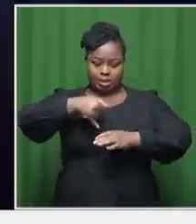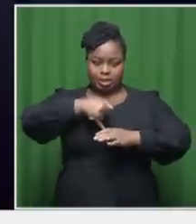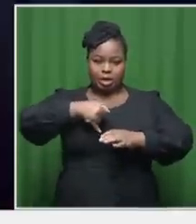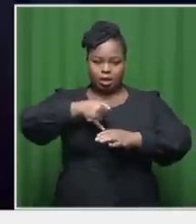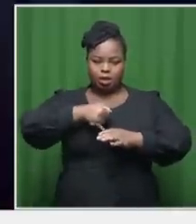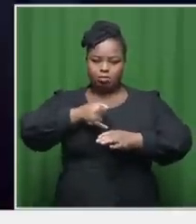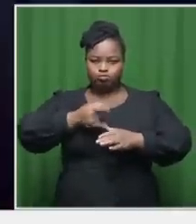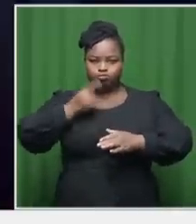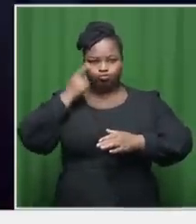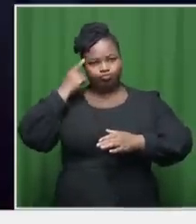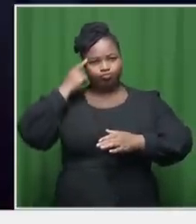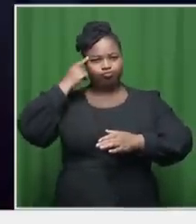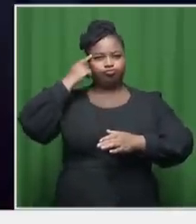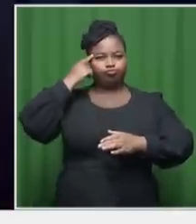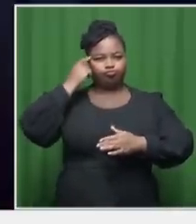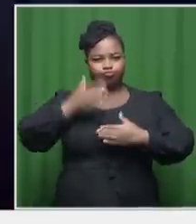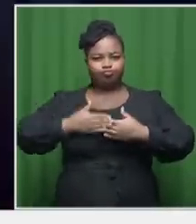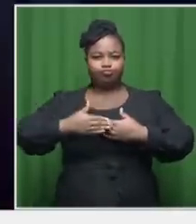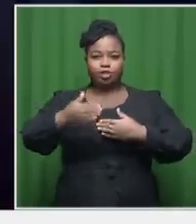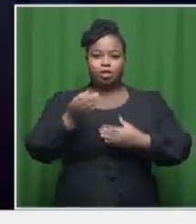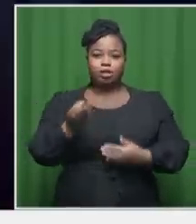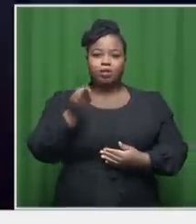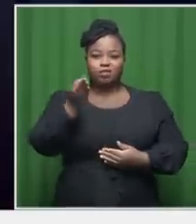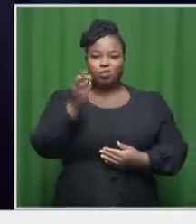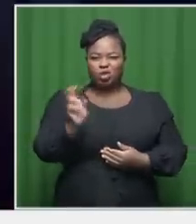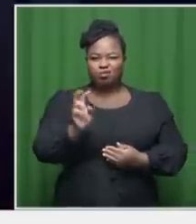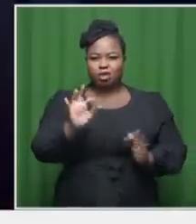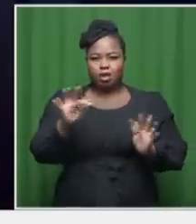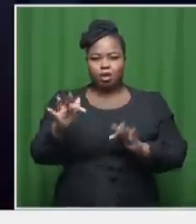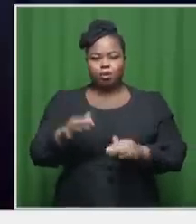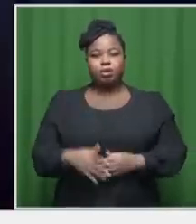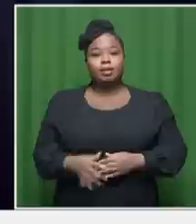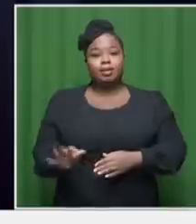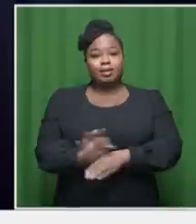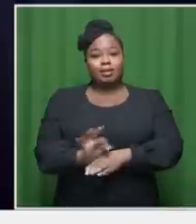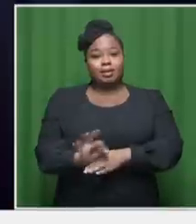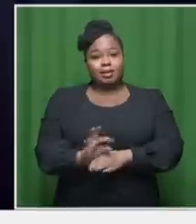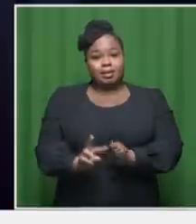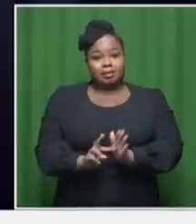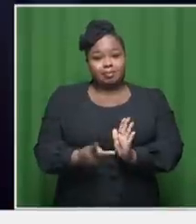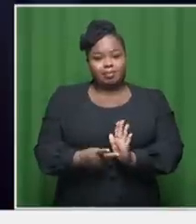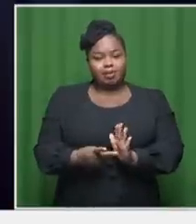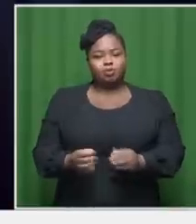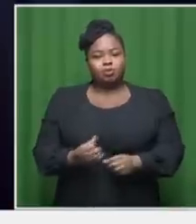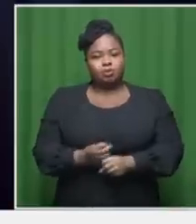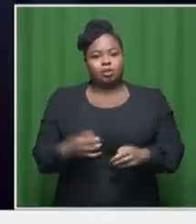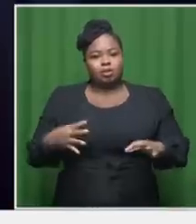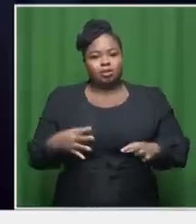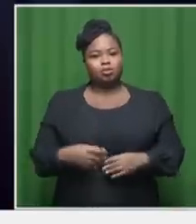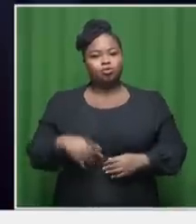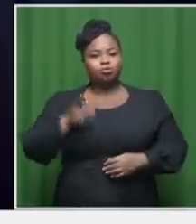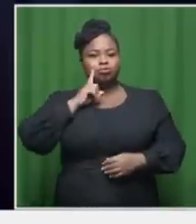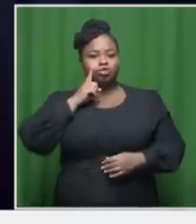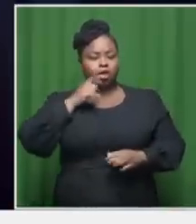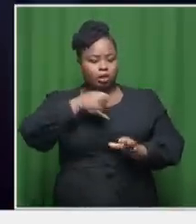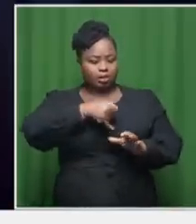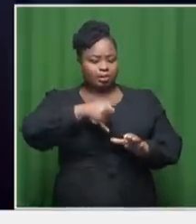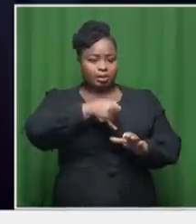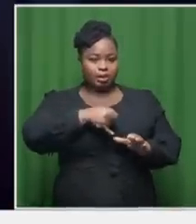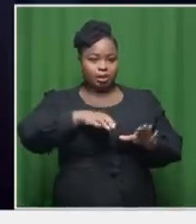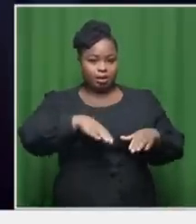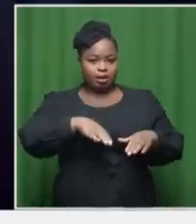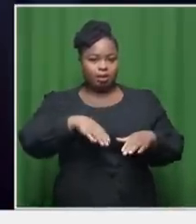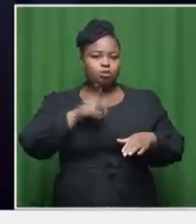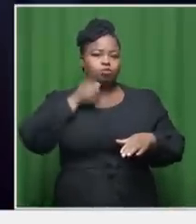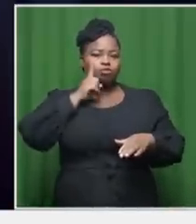where we want to go. And hence the turnaround plan that we started, which looked at the internal environment, which looked at the